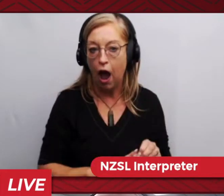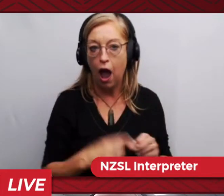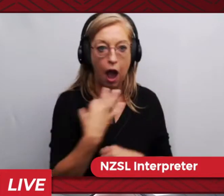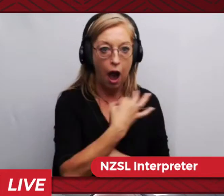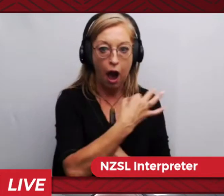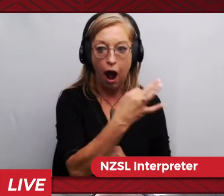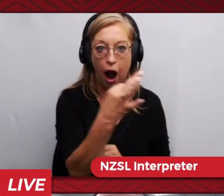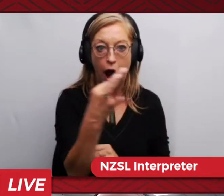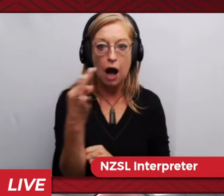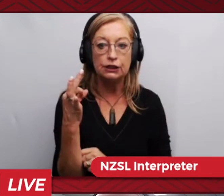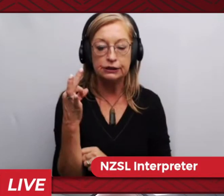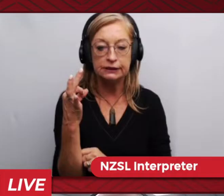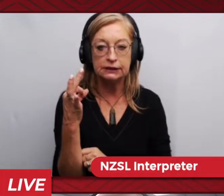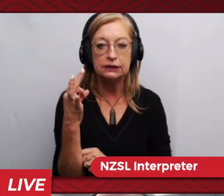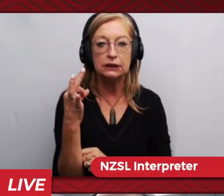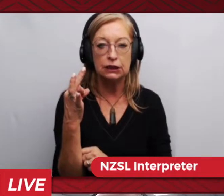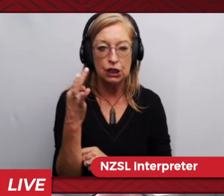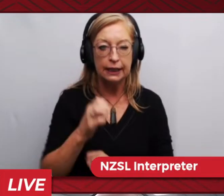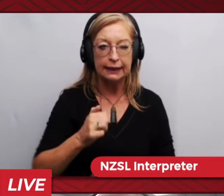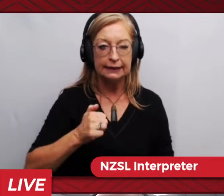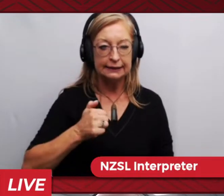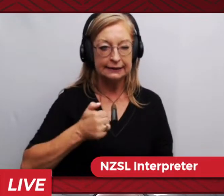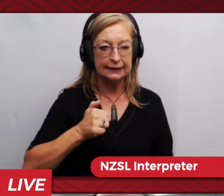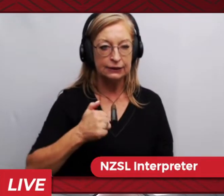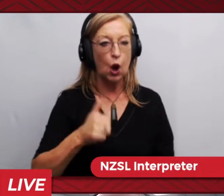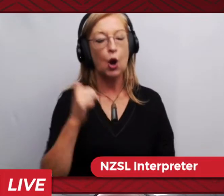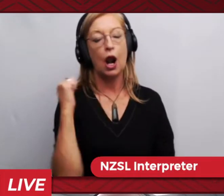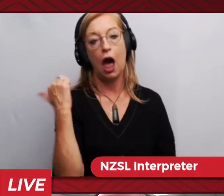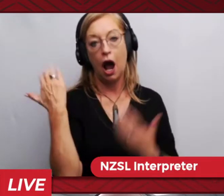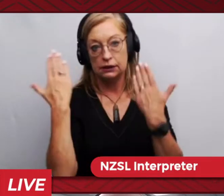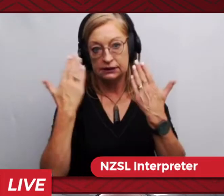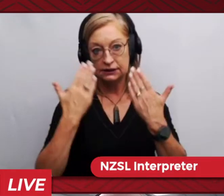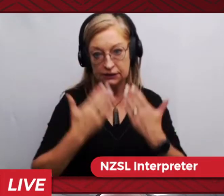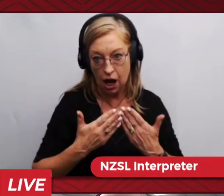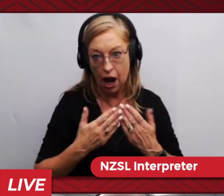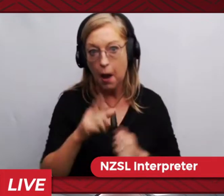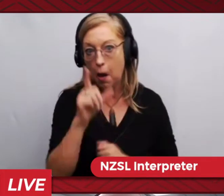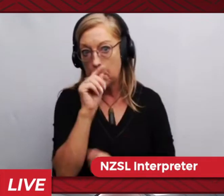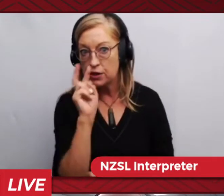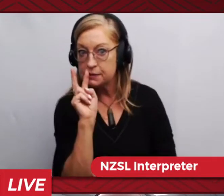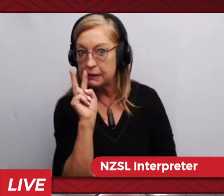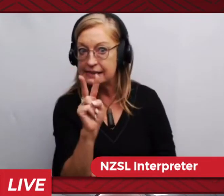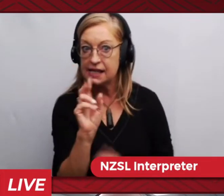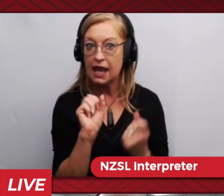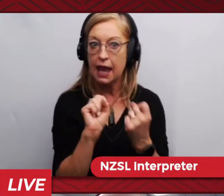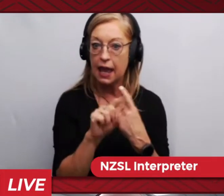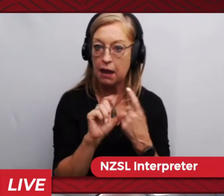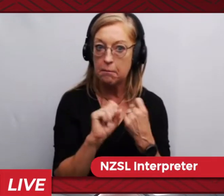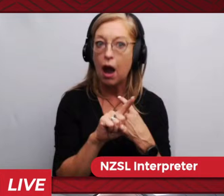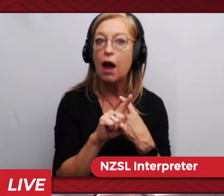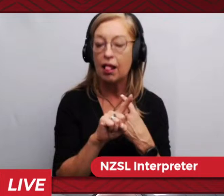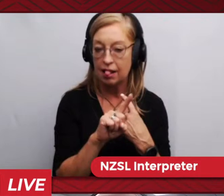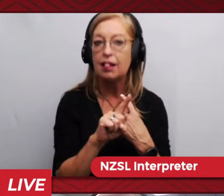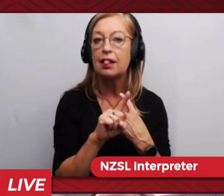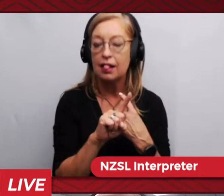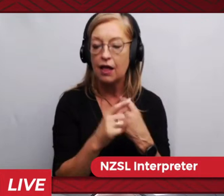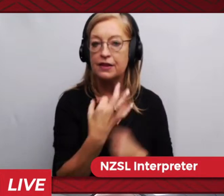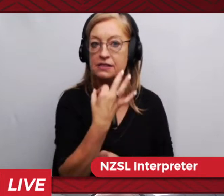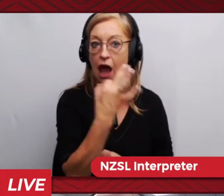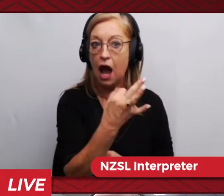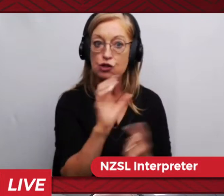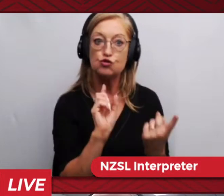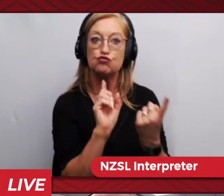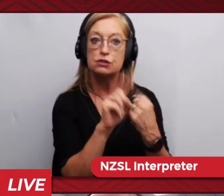request. I think it went out at 6 p.m. last night. So you might see in your emails that there is a request to respond